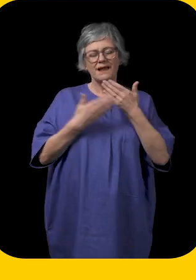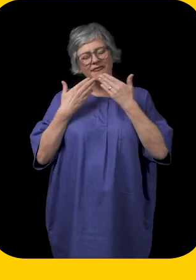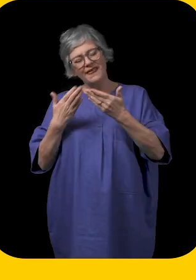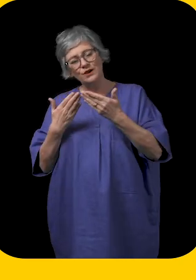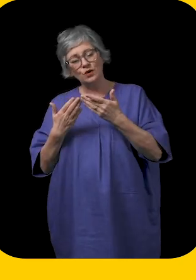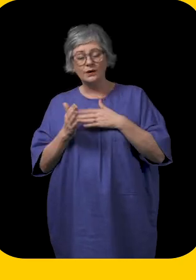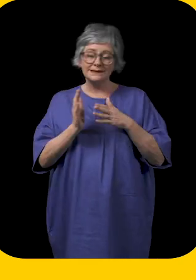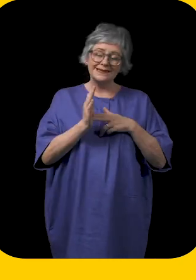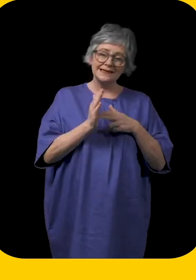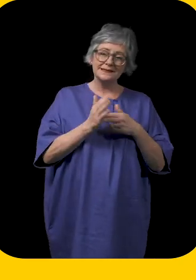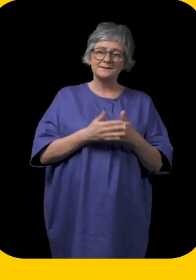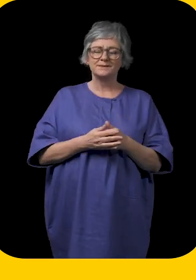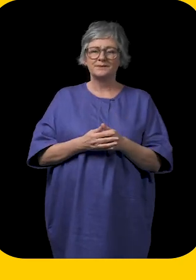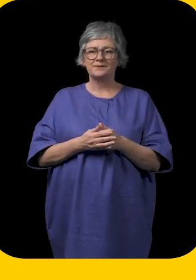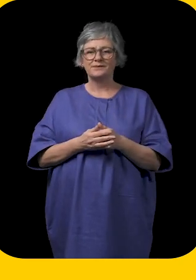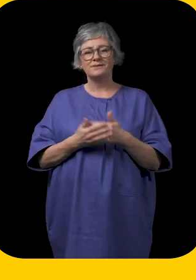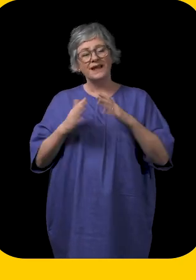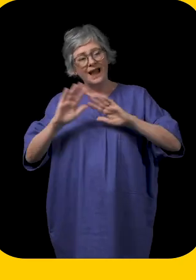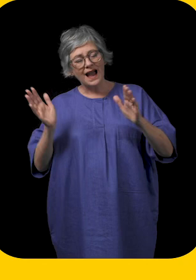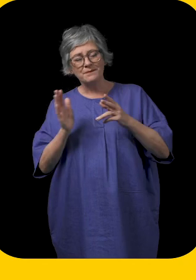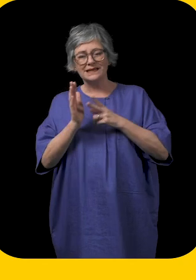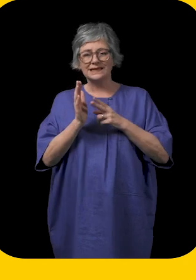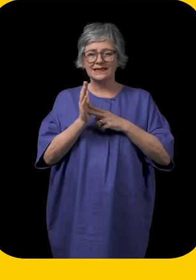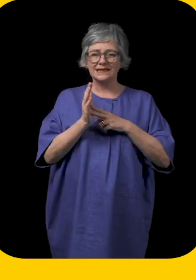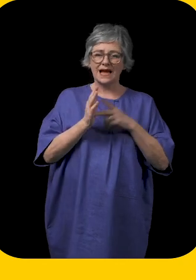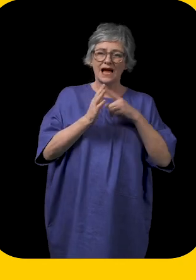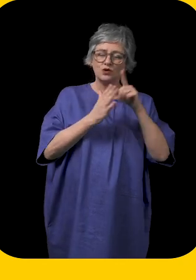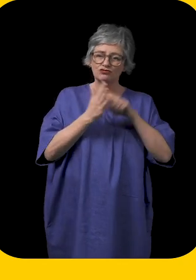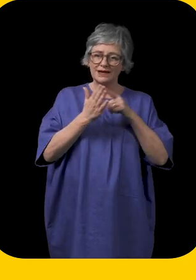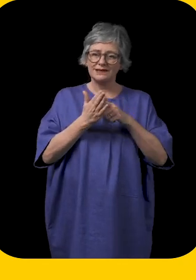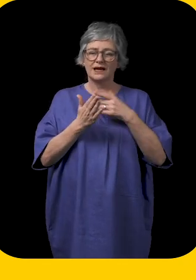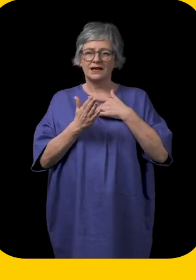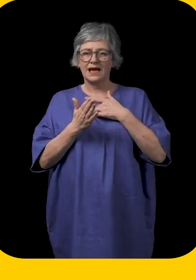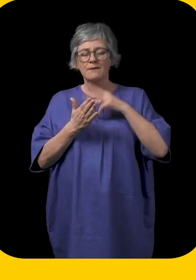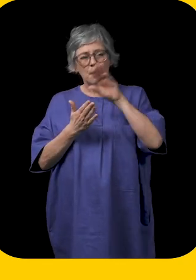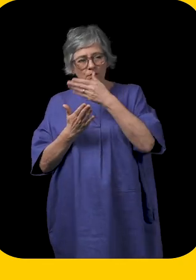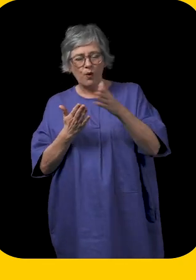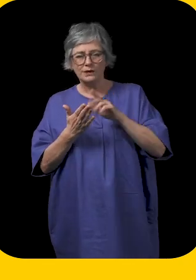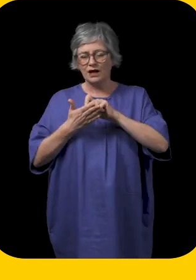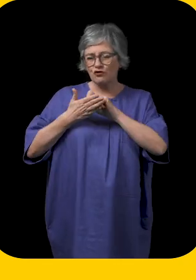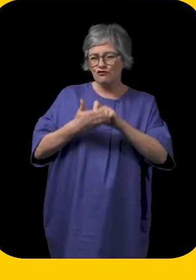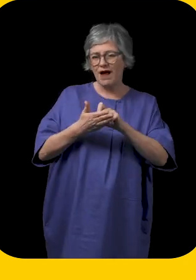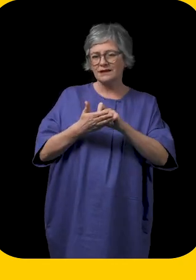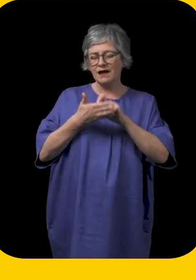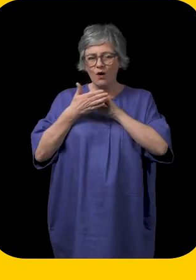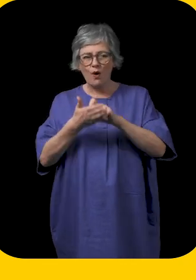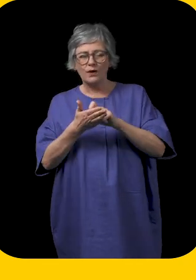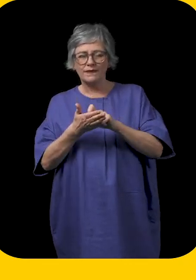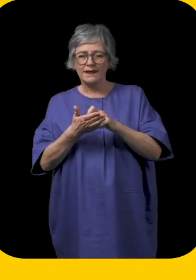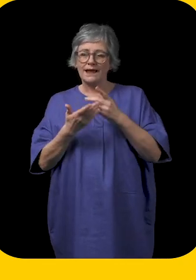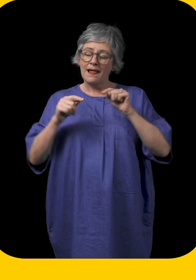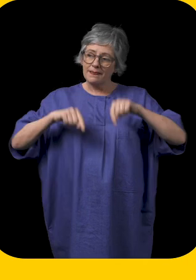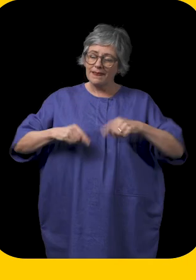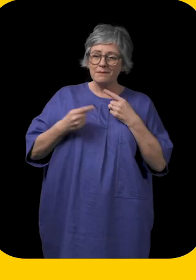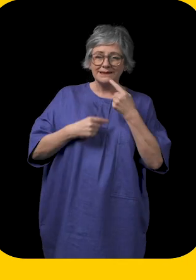Leila. Nadine? Hi, I'm Nadine Aisha Jassat, and I'm a poet and a writer and author of Let Me Tell You